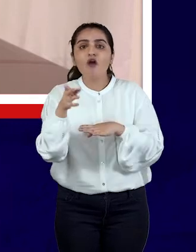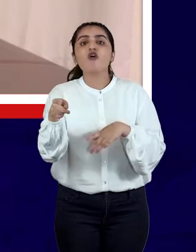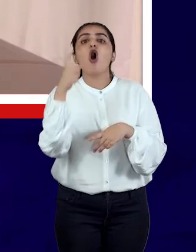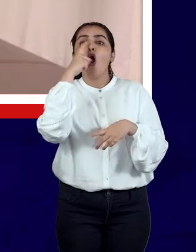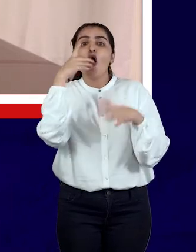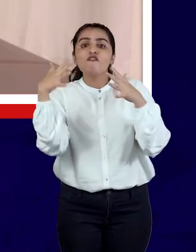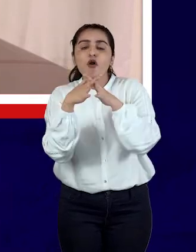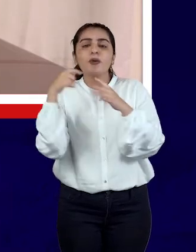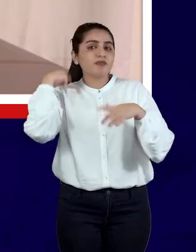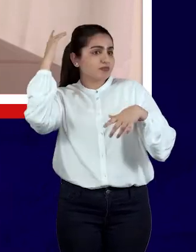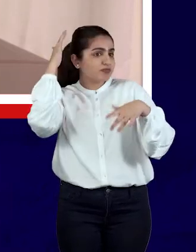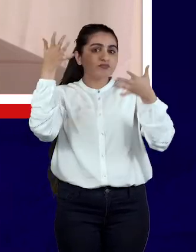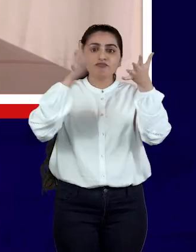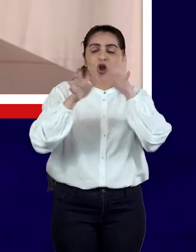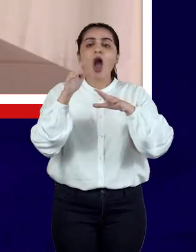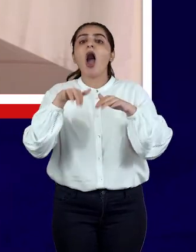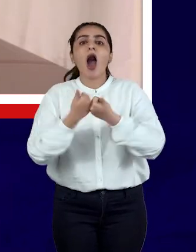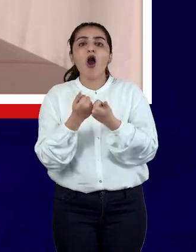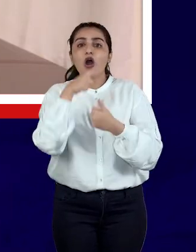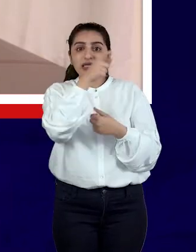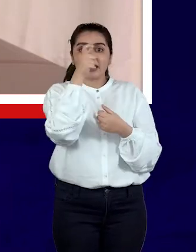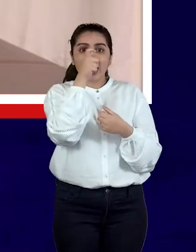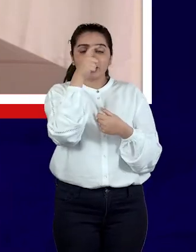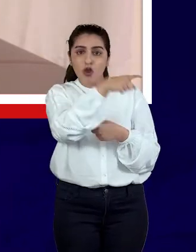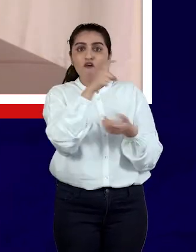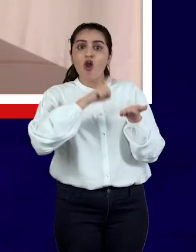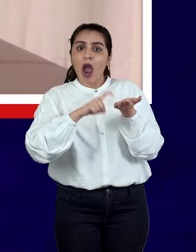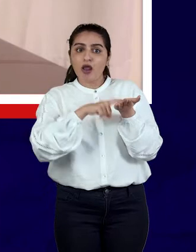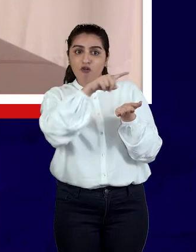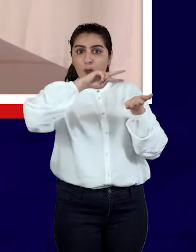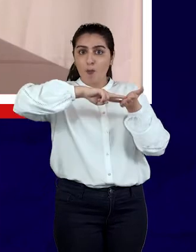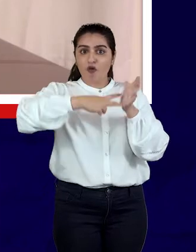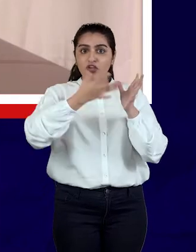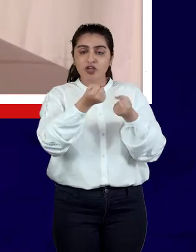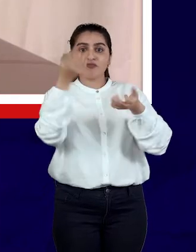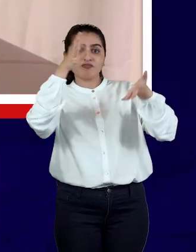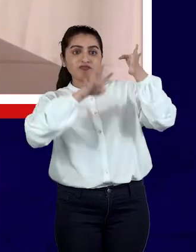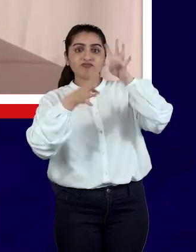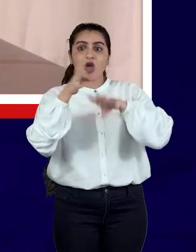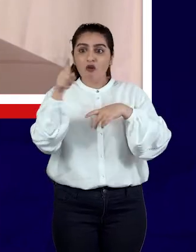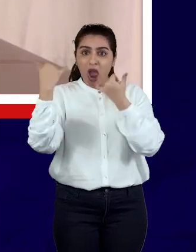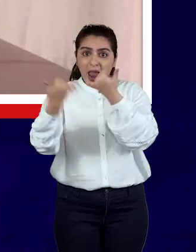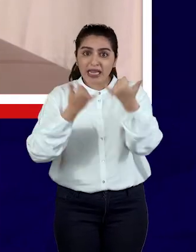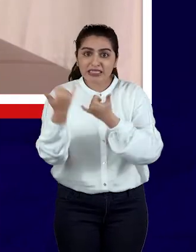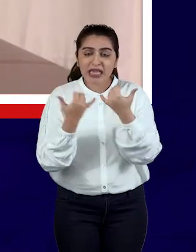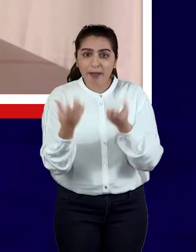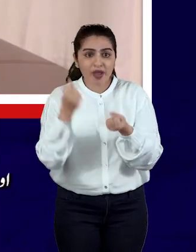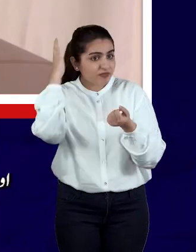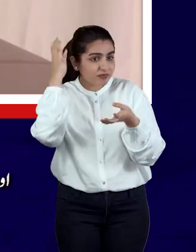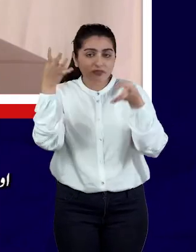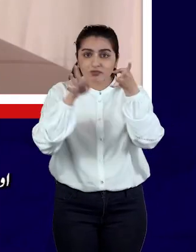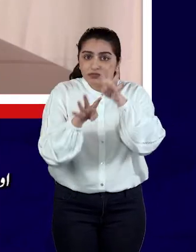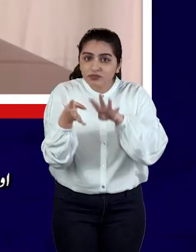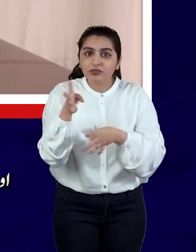to teach women the art of hairdressing. In Canada, hairdressing is a regulated profession, which means that they have to sit an exam